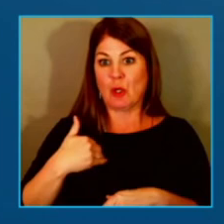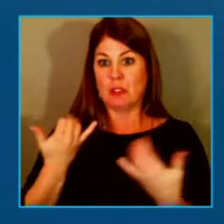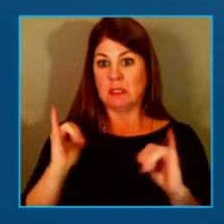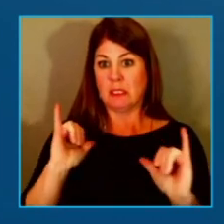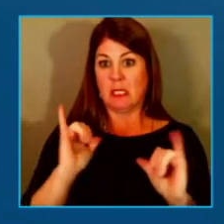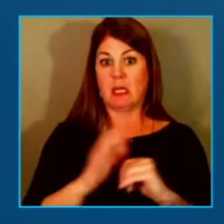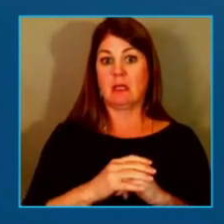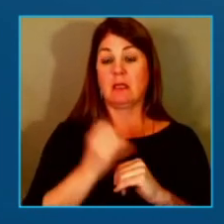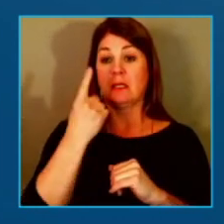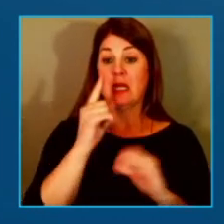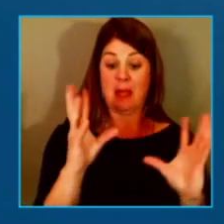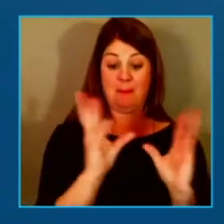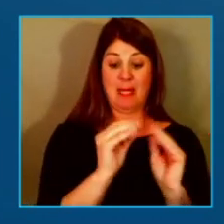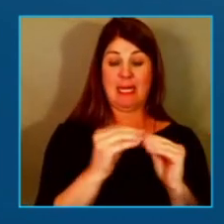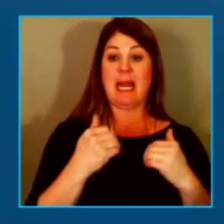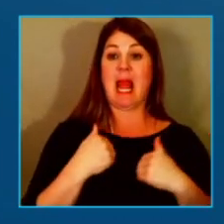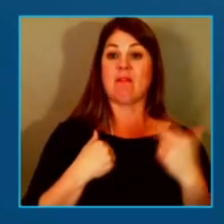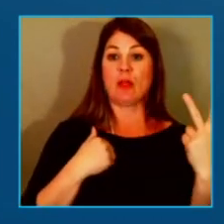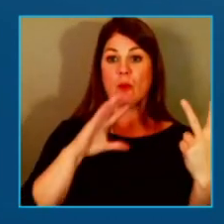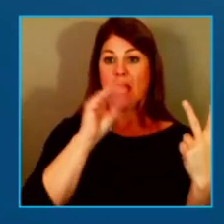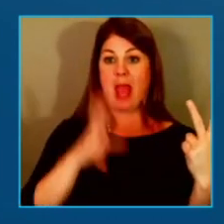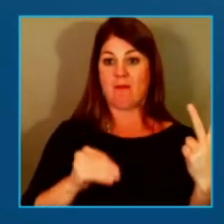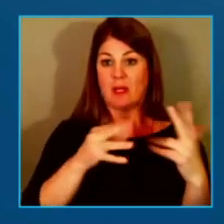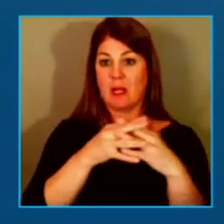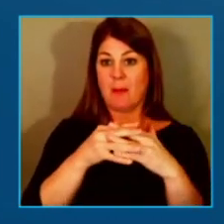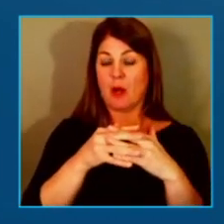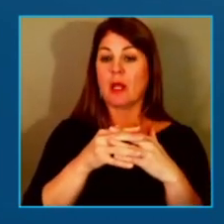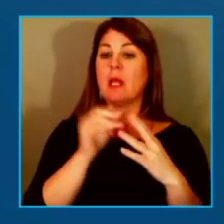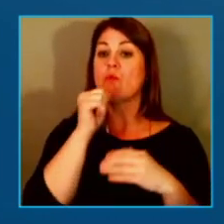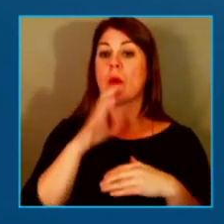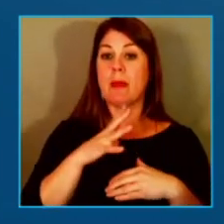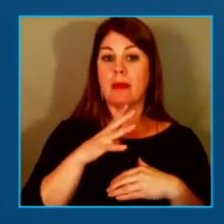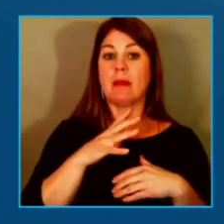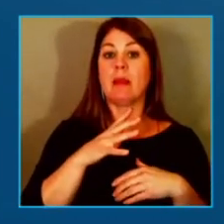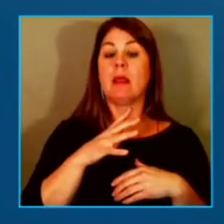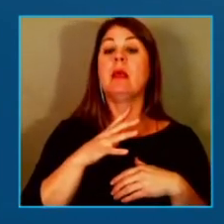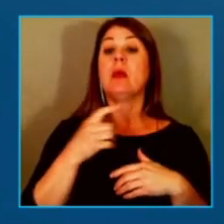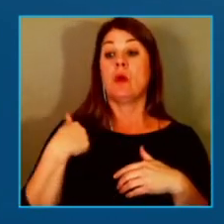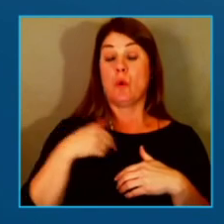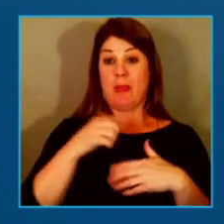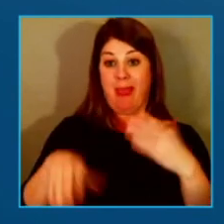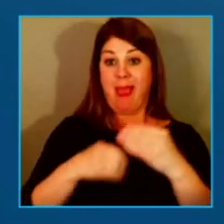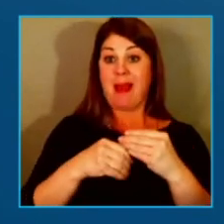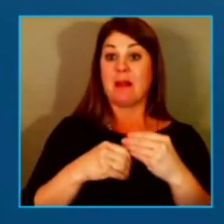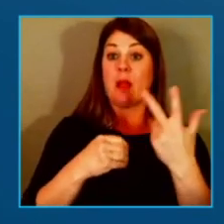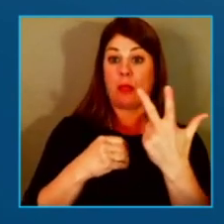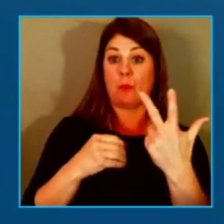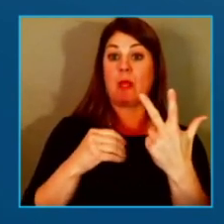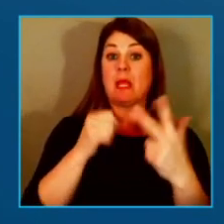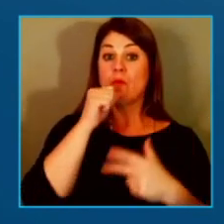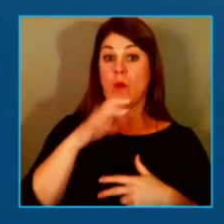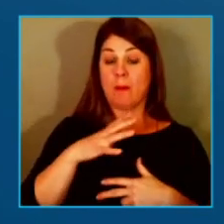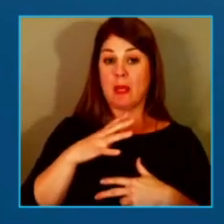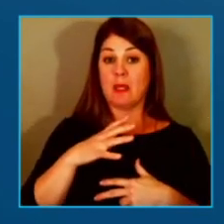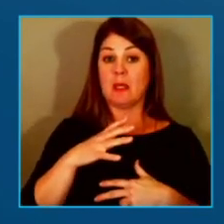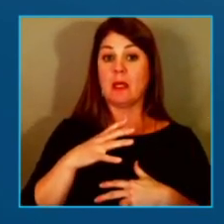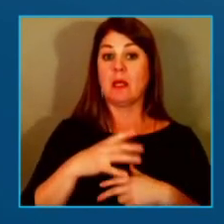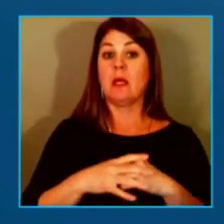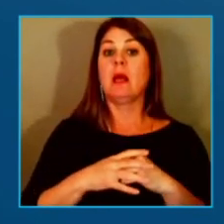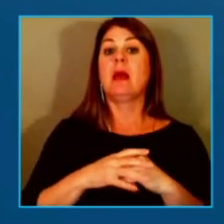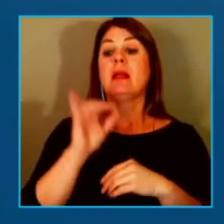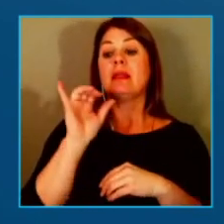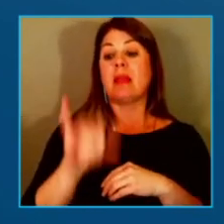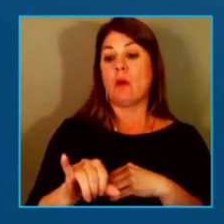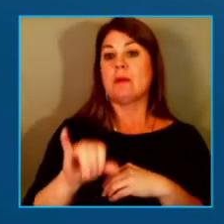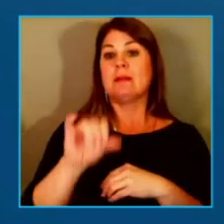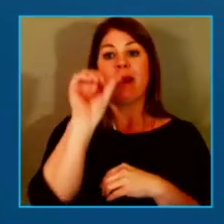three African-American women added, the meeting where these women were added was any parliamentarian's example of how